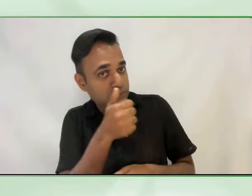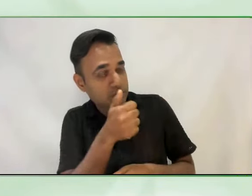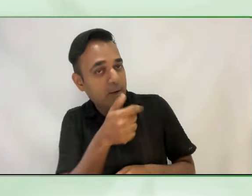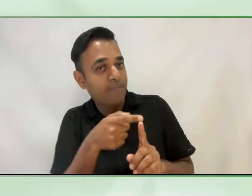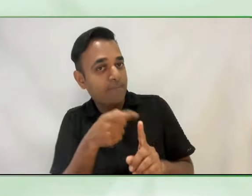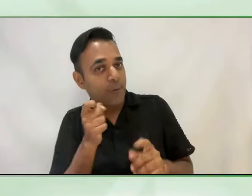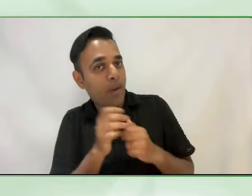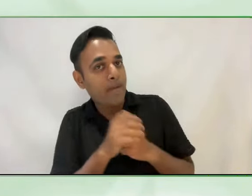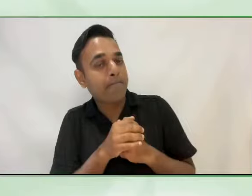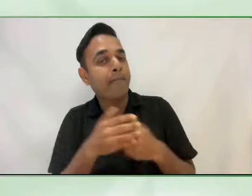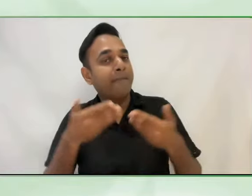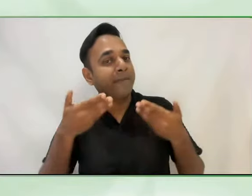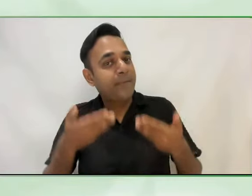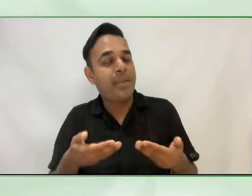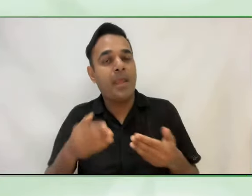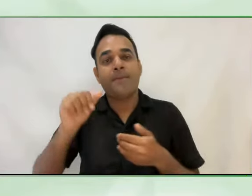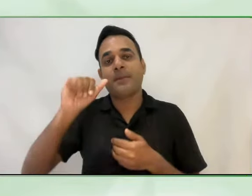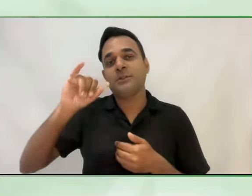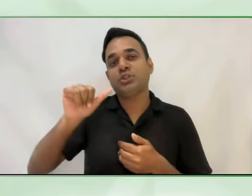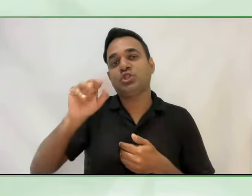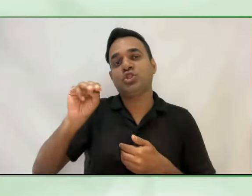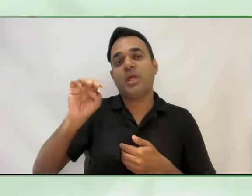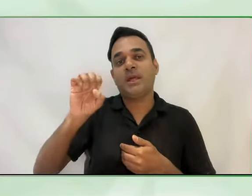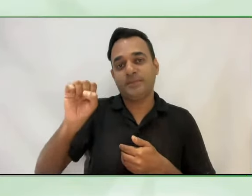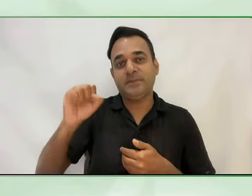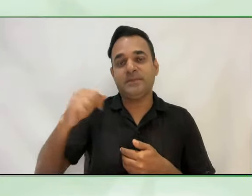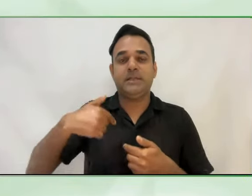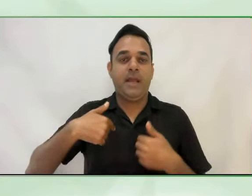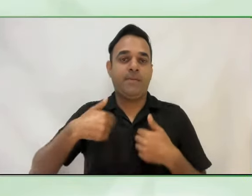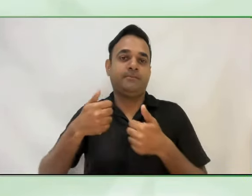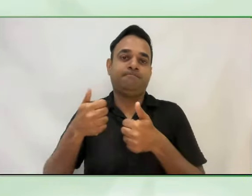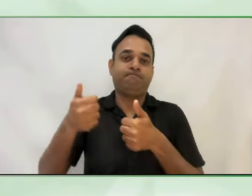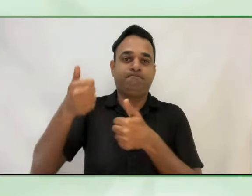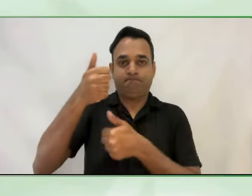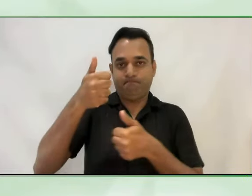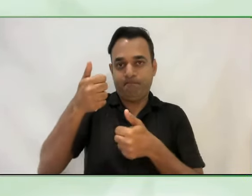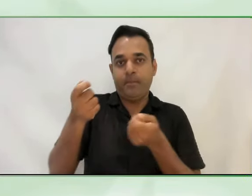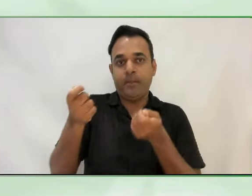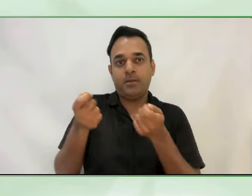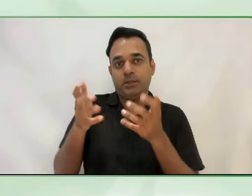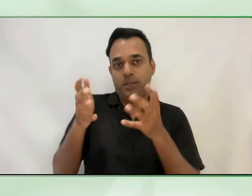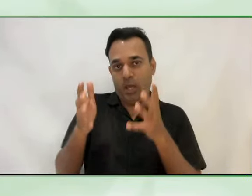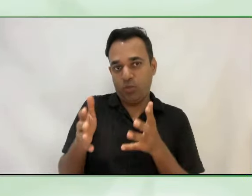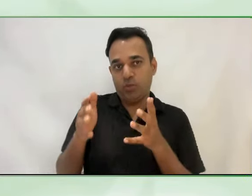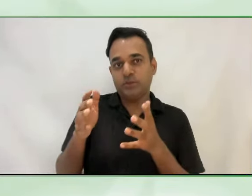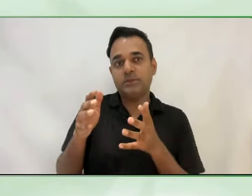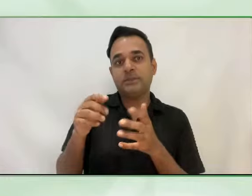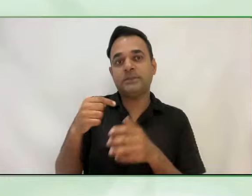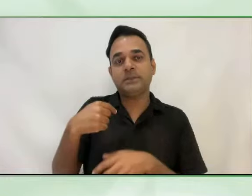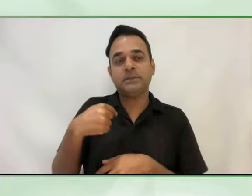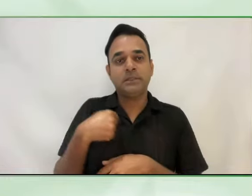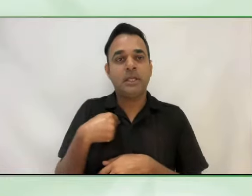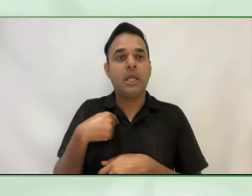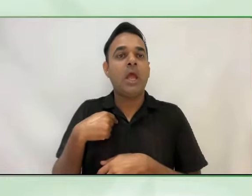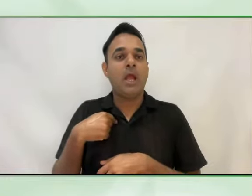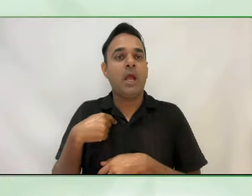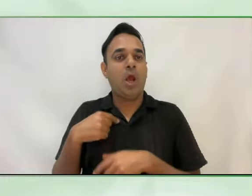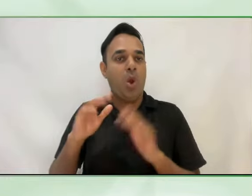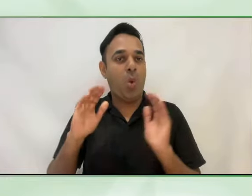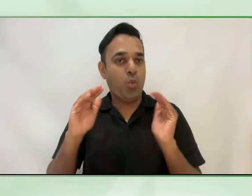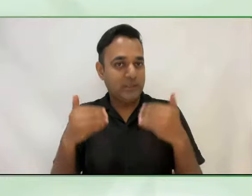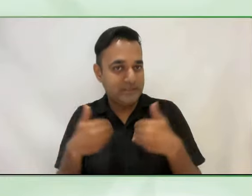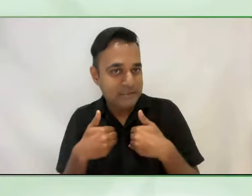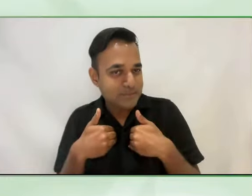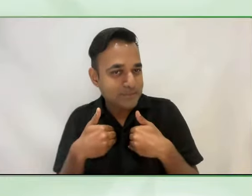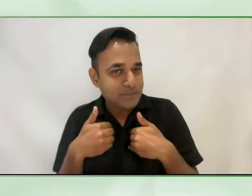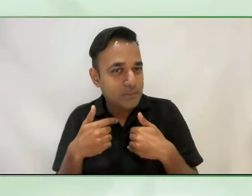in Scotland in a place called Aberdeen. I became interested in autism because I'm autistic